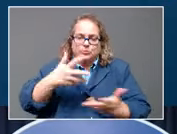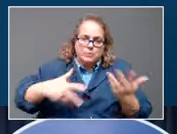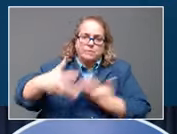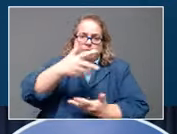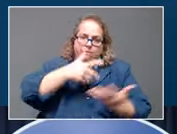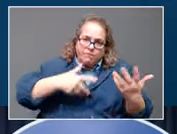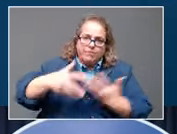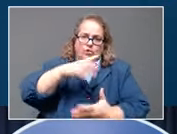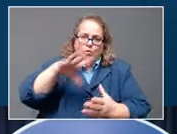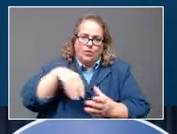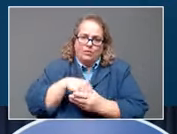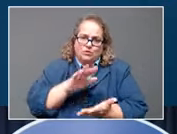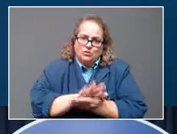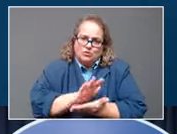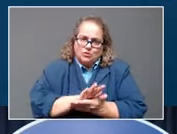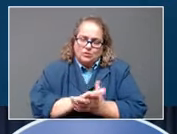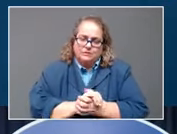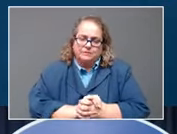those buildings.